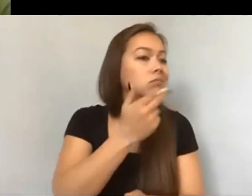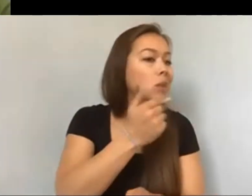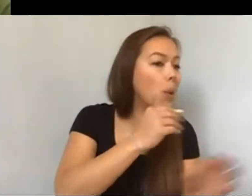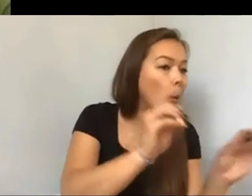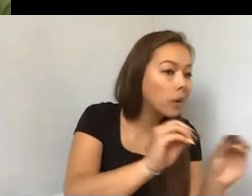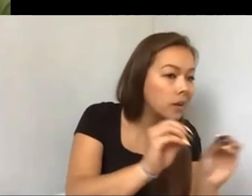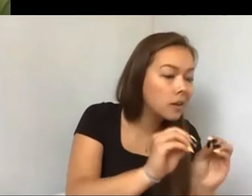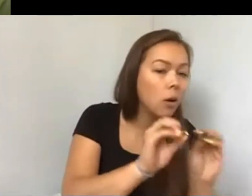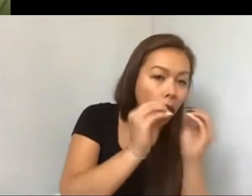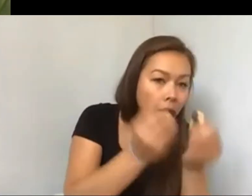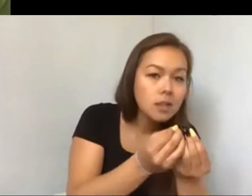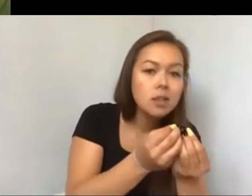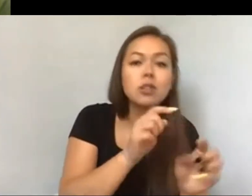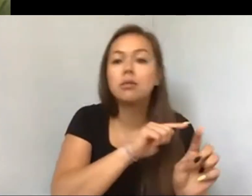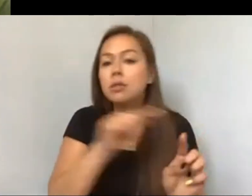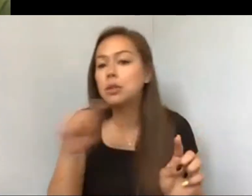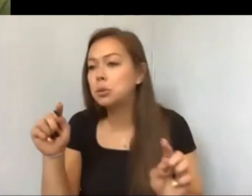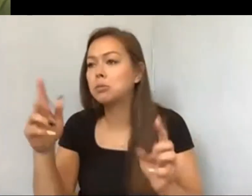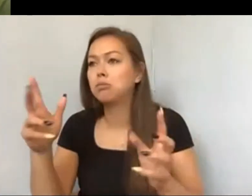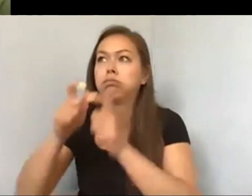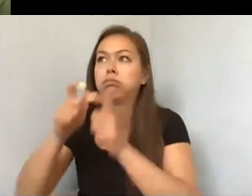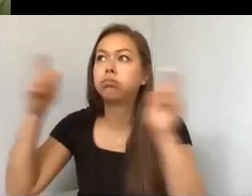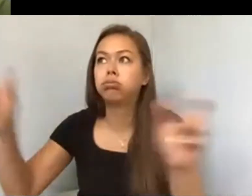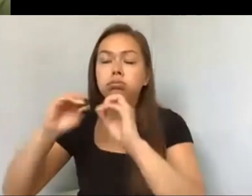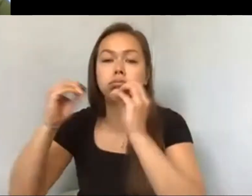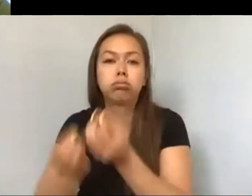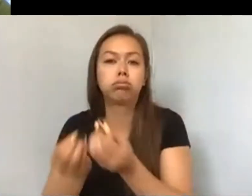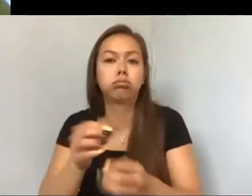Amy. Victoria?